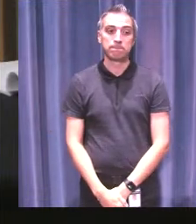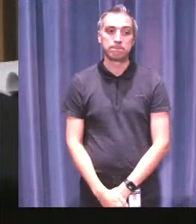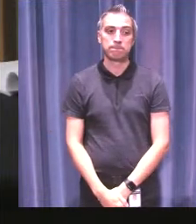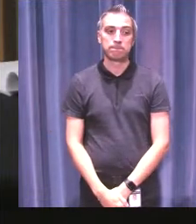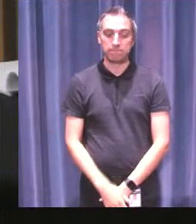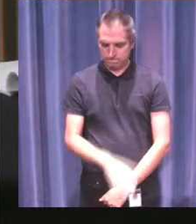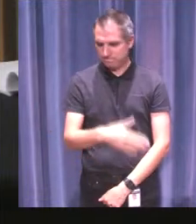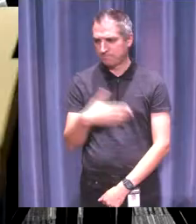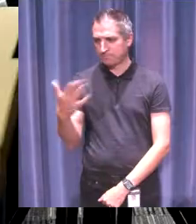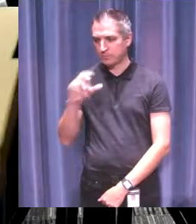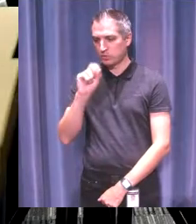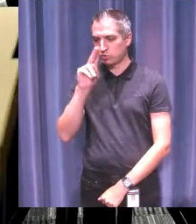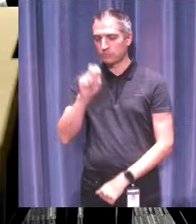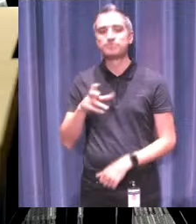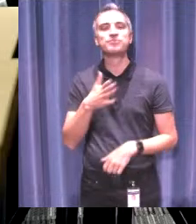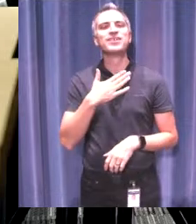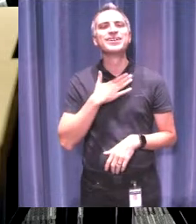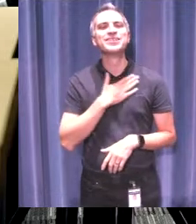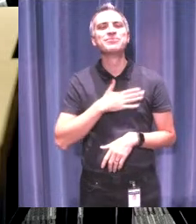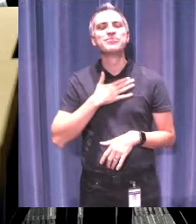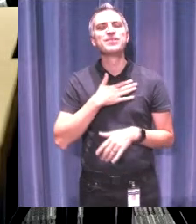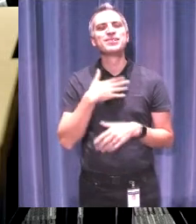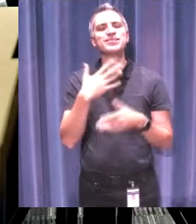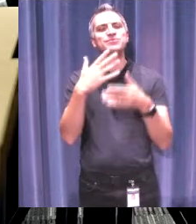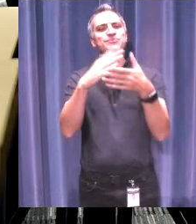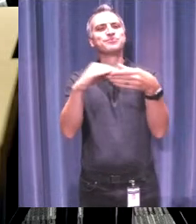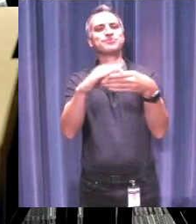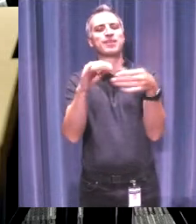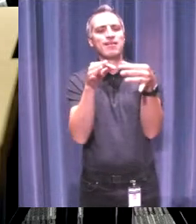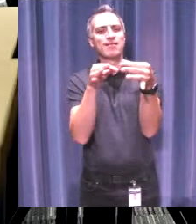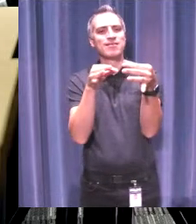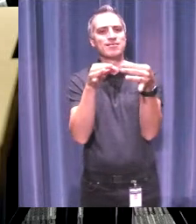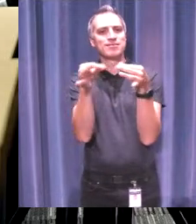Sue? Please give us an example of